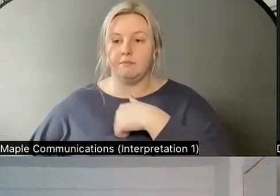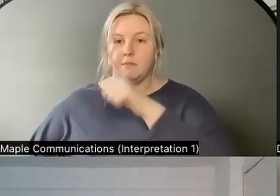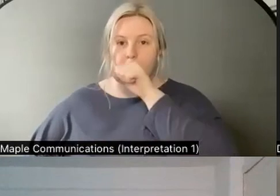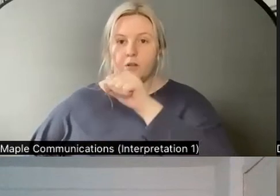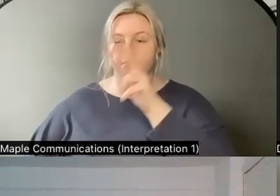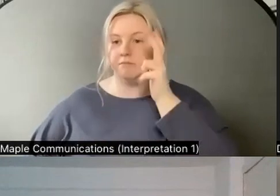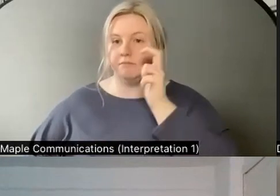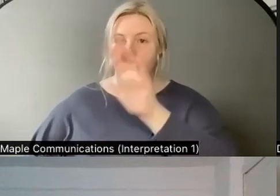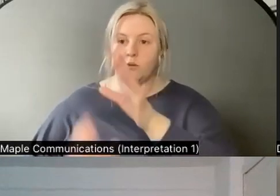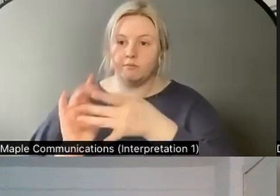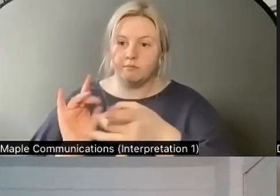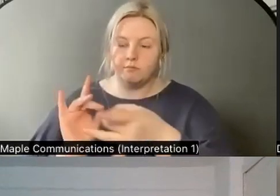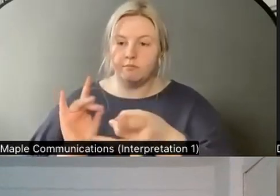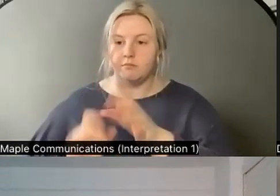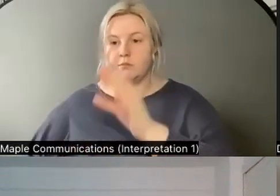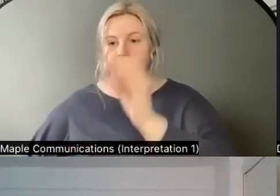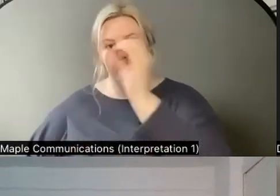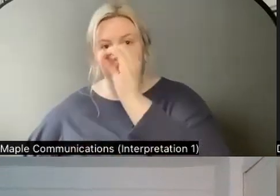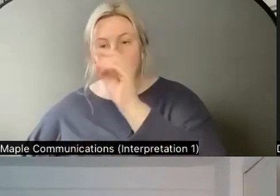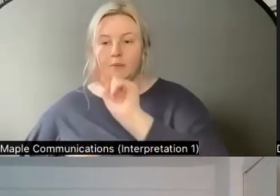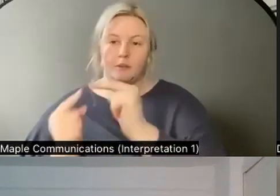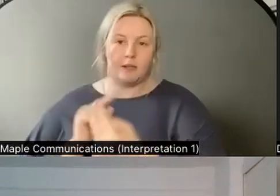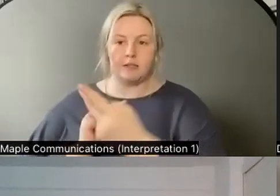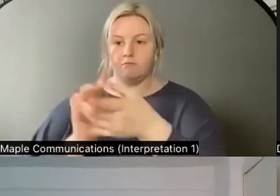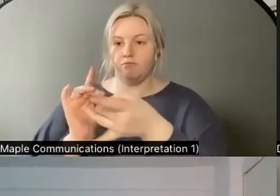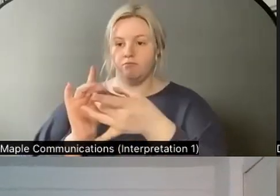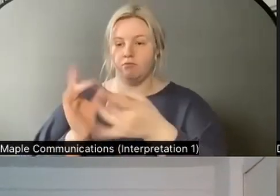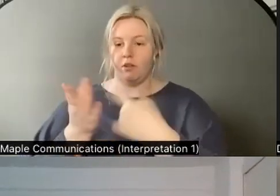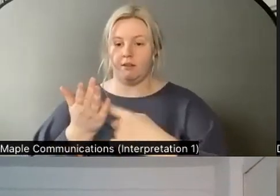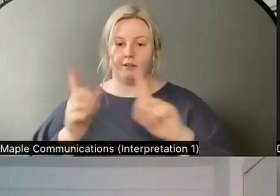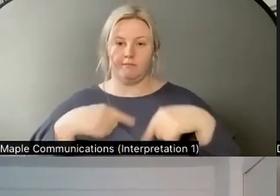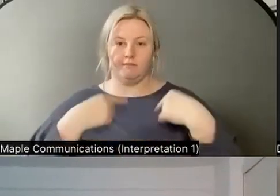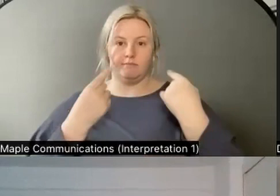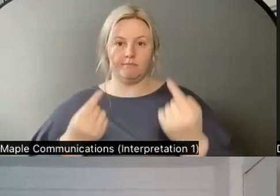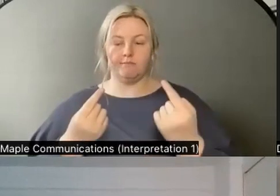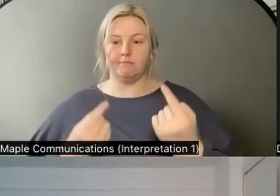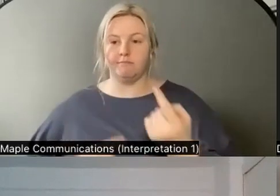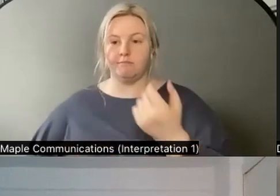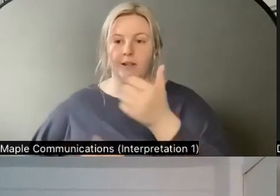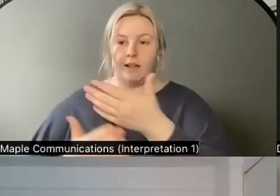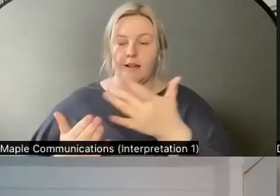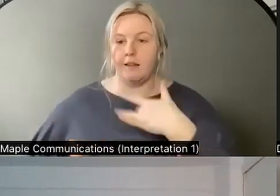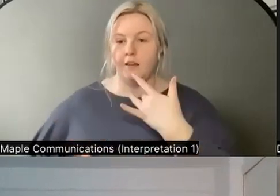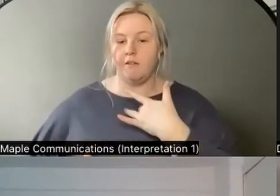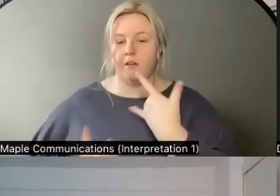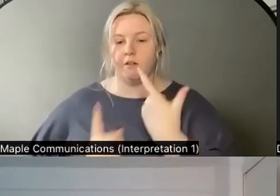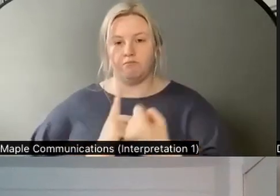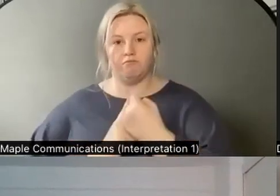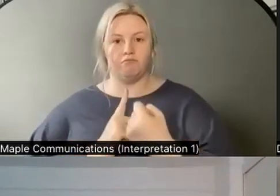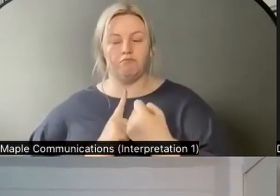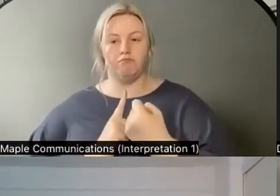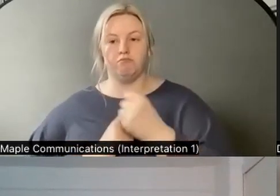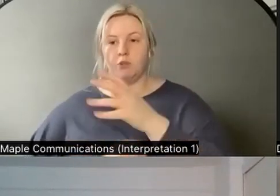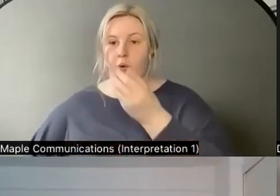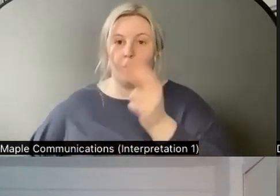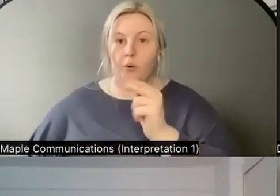you, your thoughts on the discussion thus far, anything that's struck a nerve for you, your own experiences